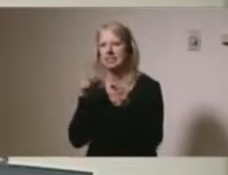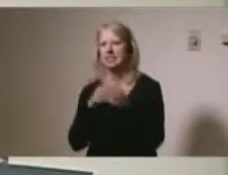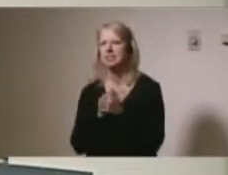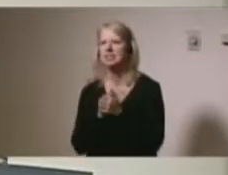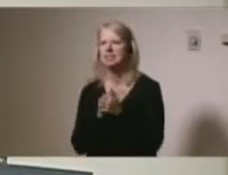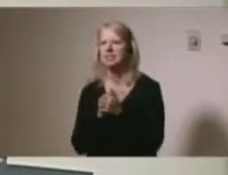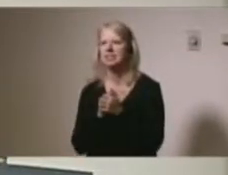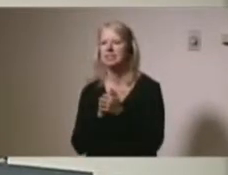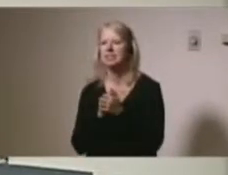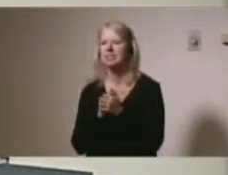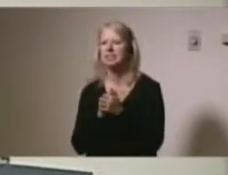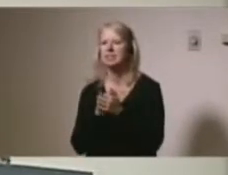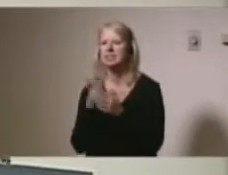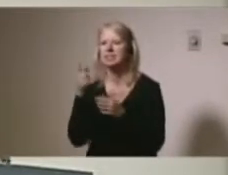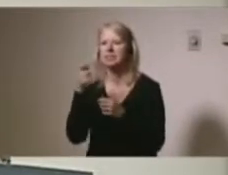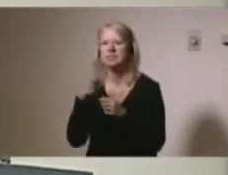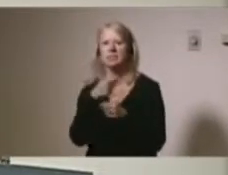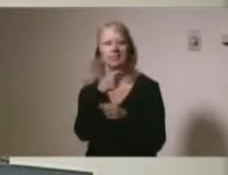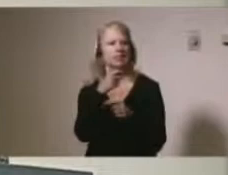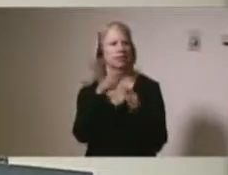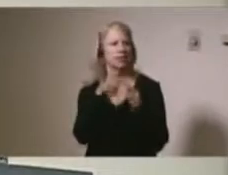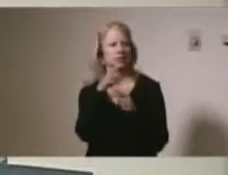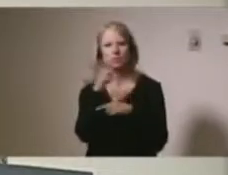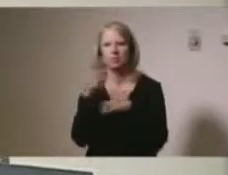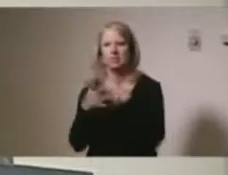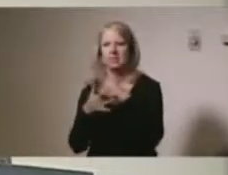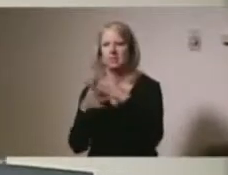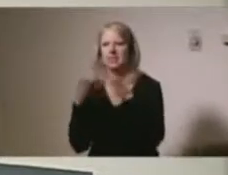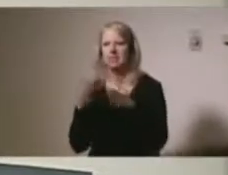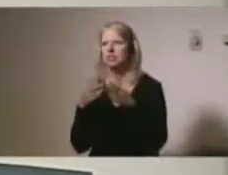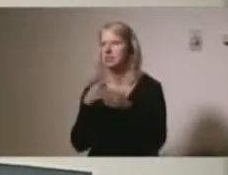to the technicians so they can